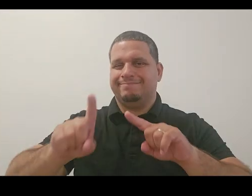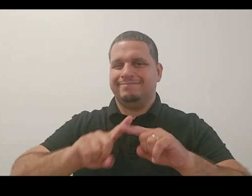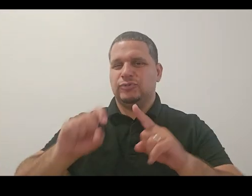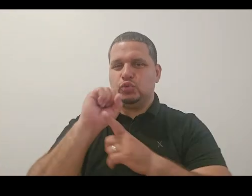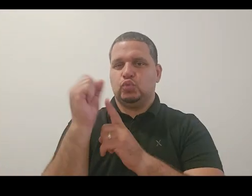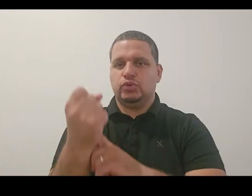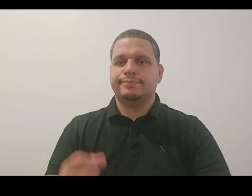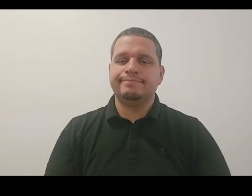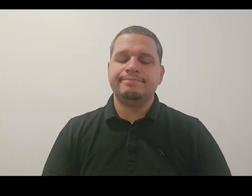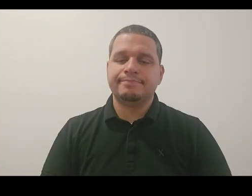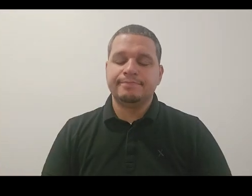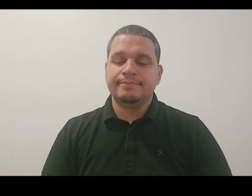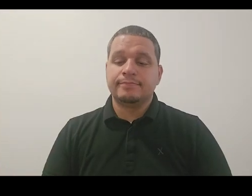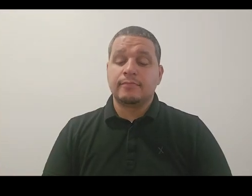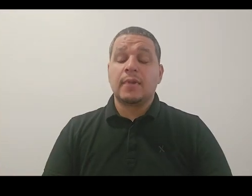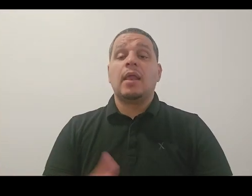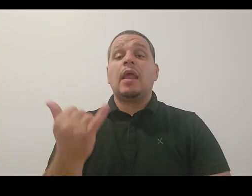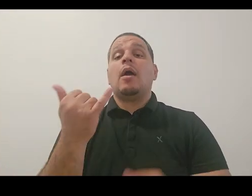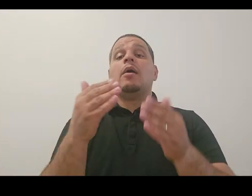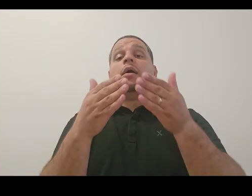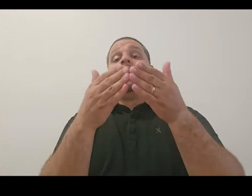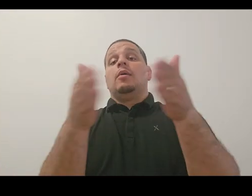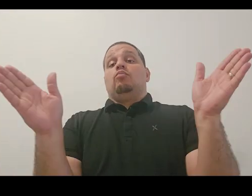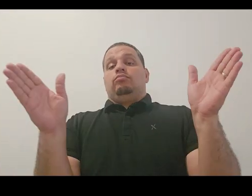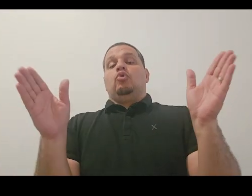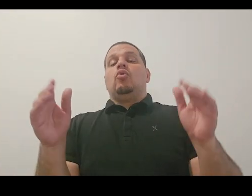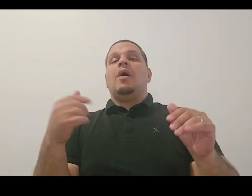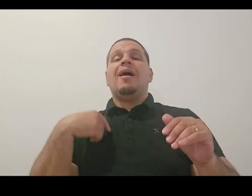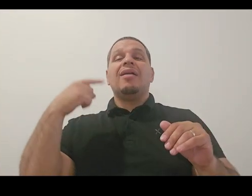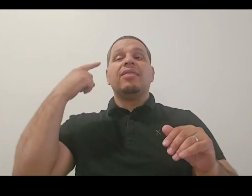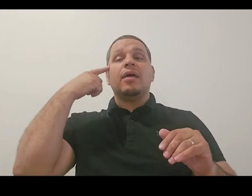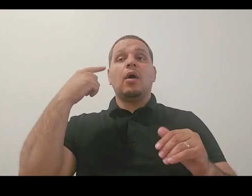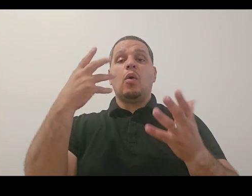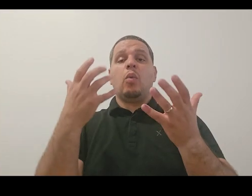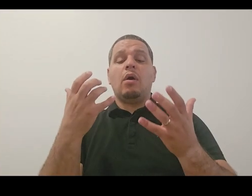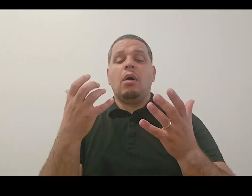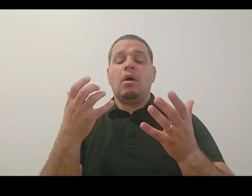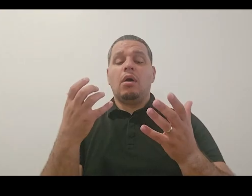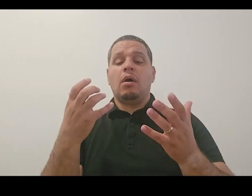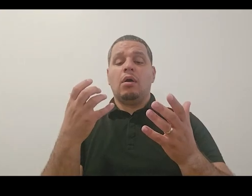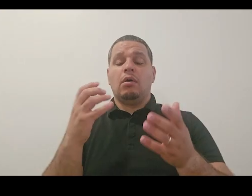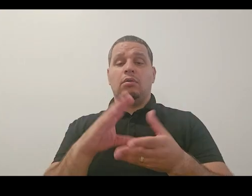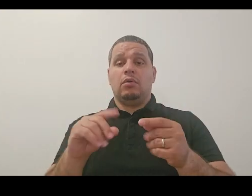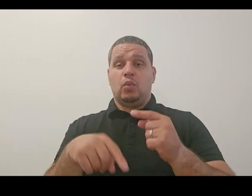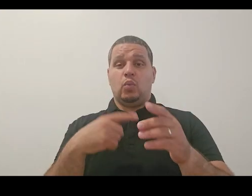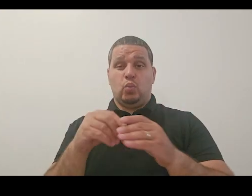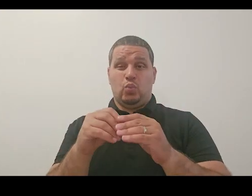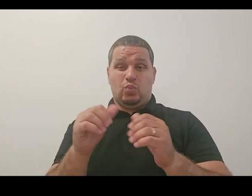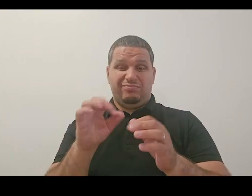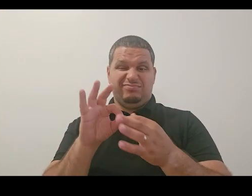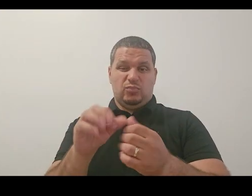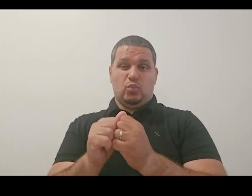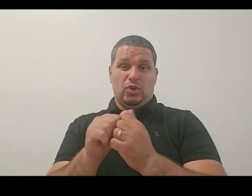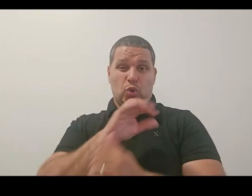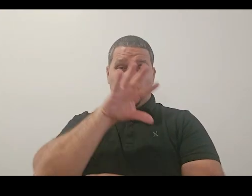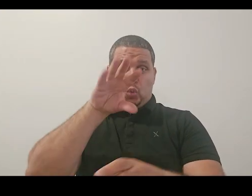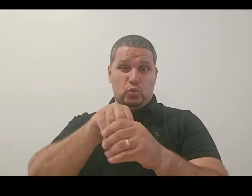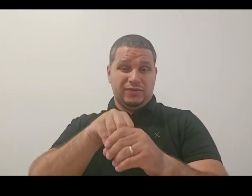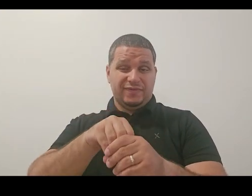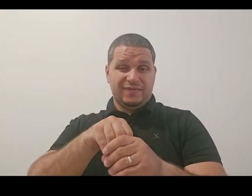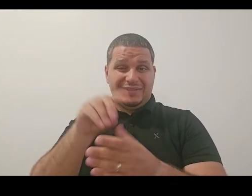many situations. More broadly, I think the takeaway I'd like to leave people with in terms of inclusive